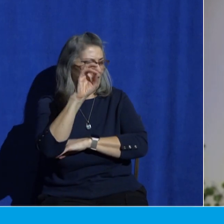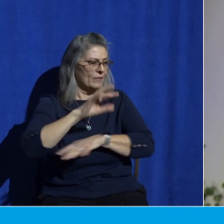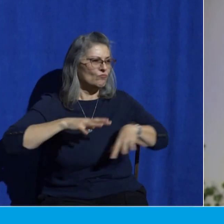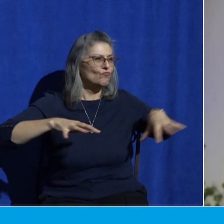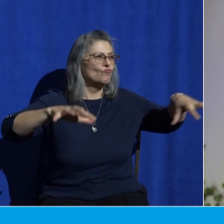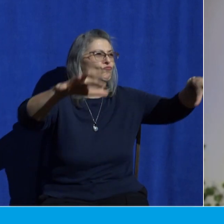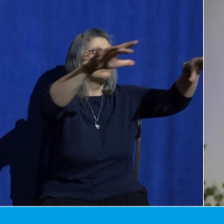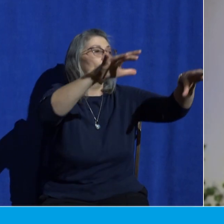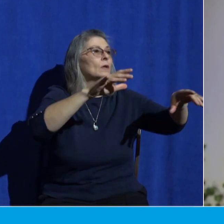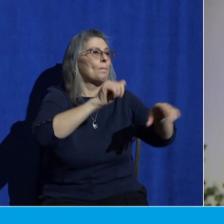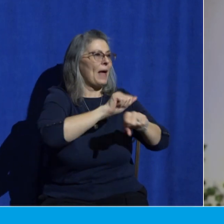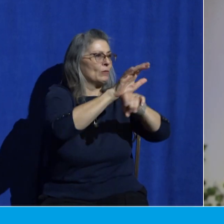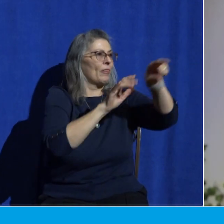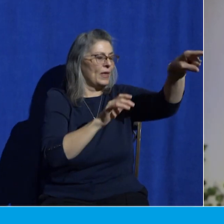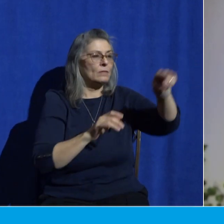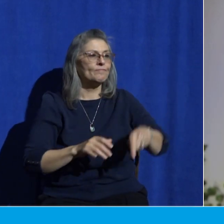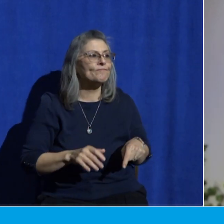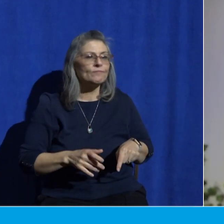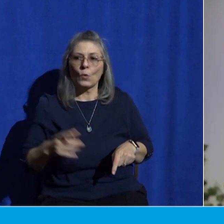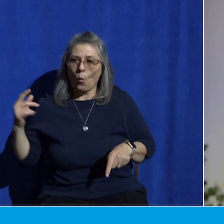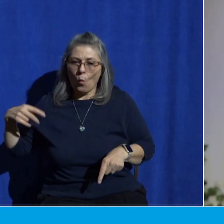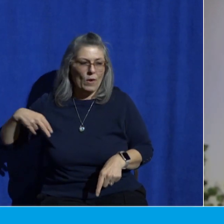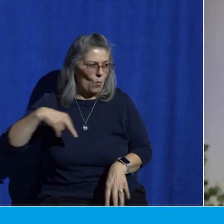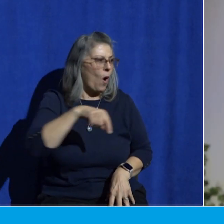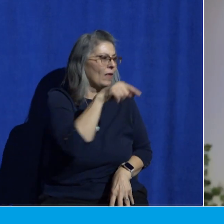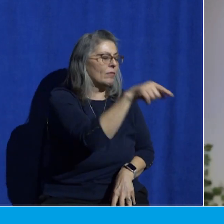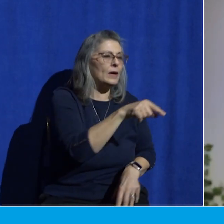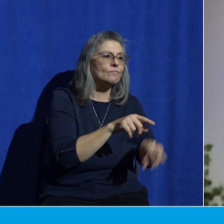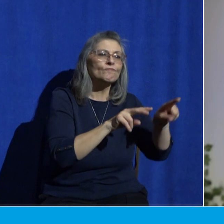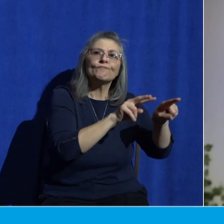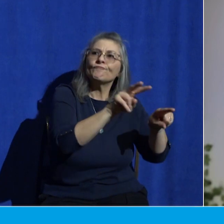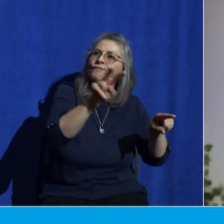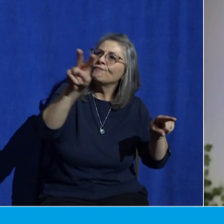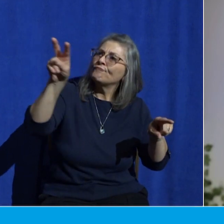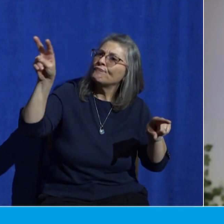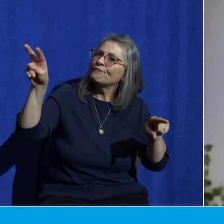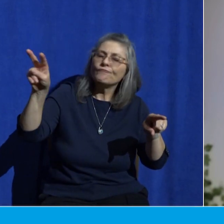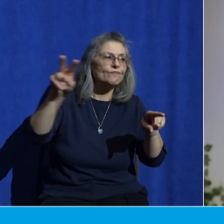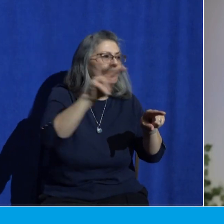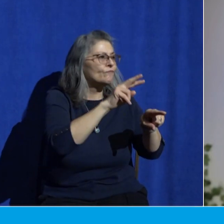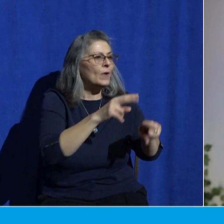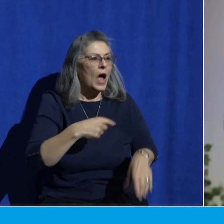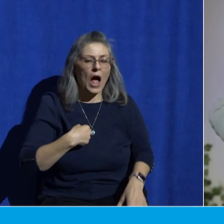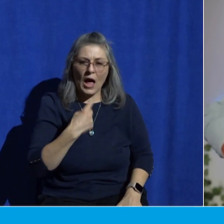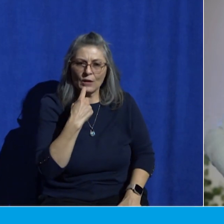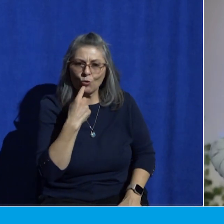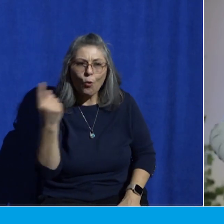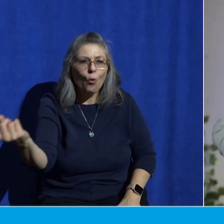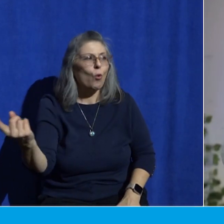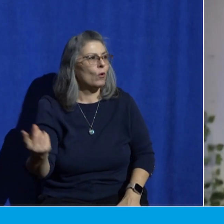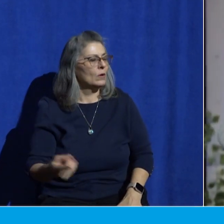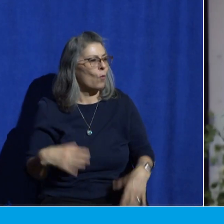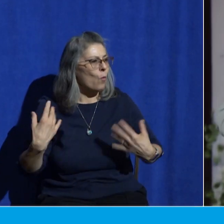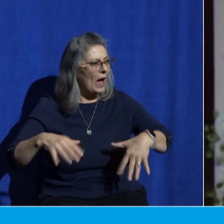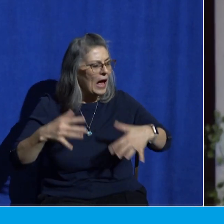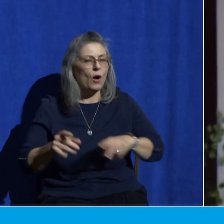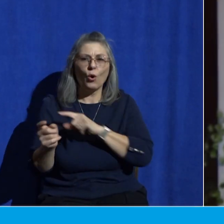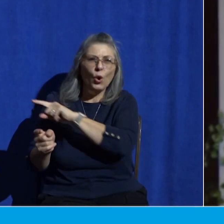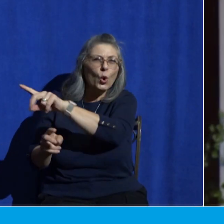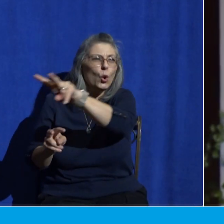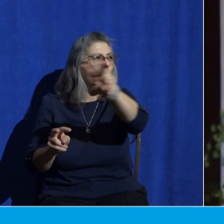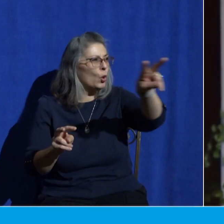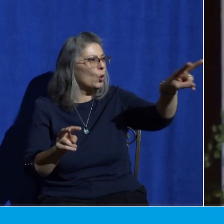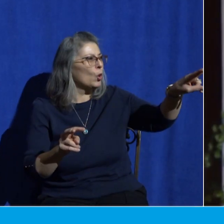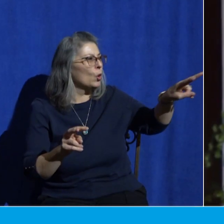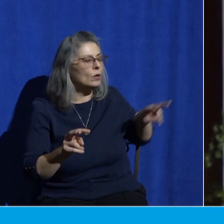you around. And towards the end, we're standing at the Mount of Olives. I'm going, this is crazy. Like, this is a real place. I want you to